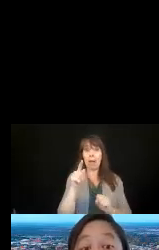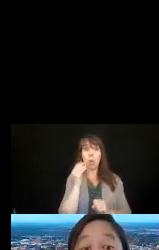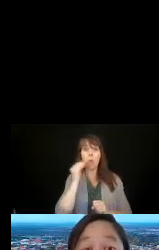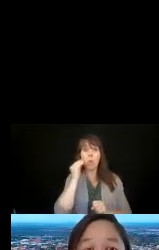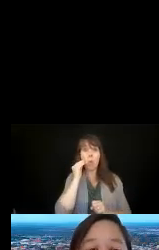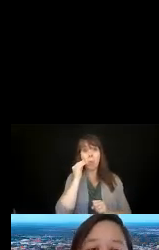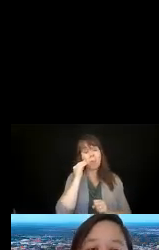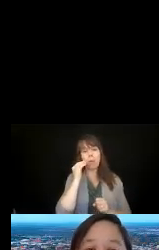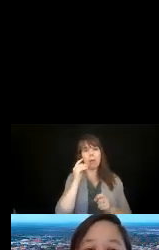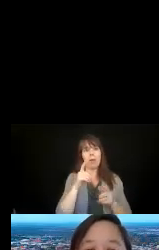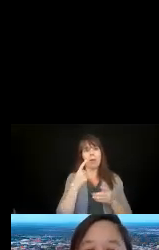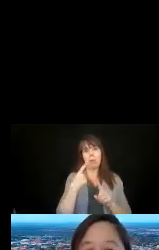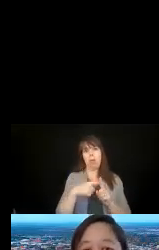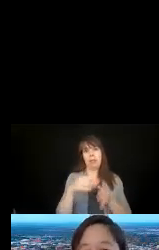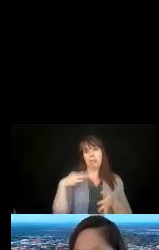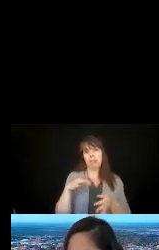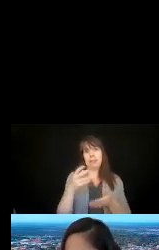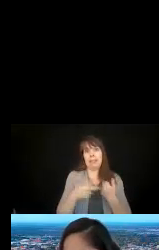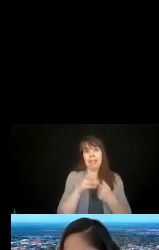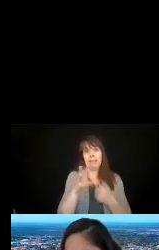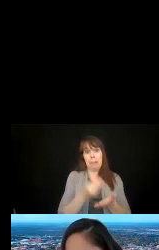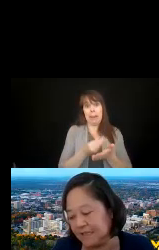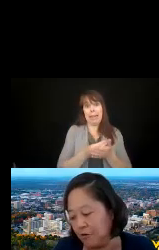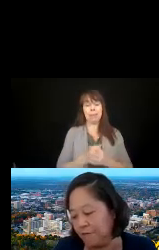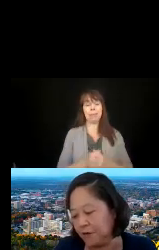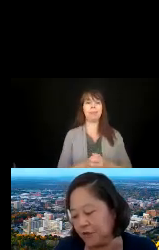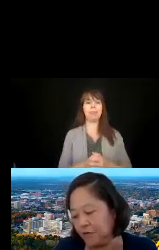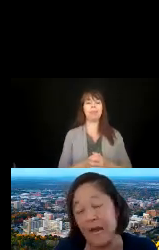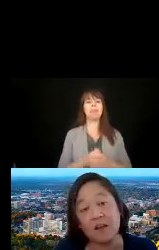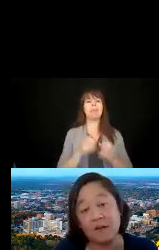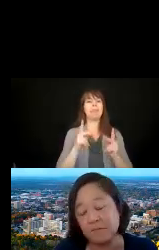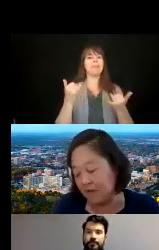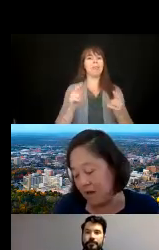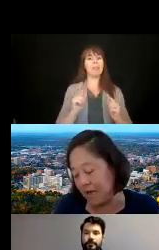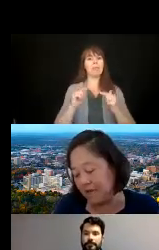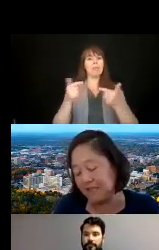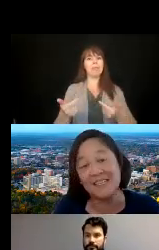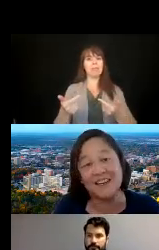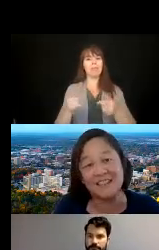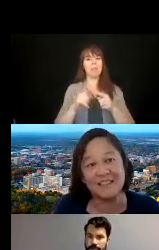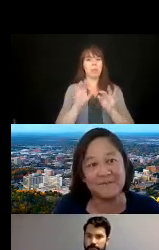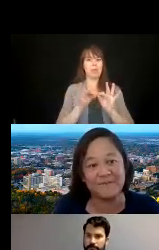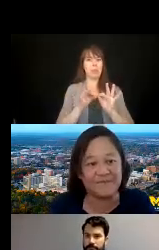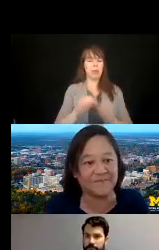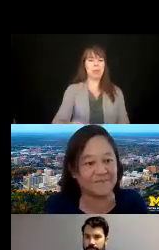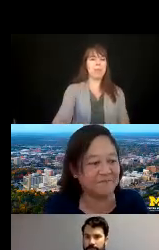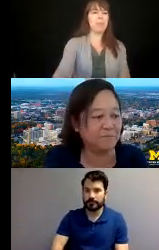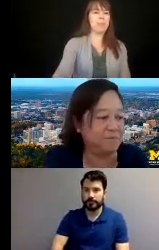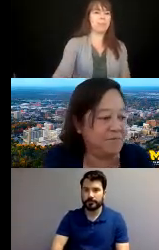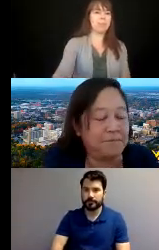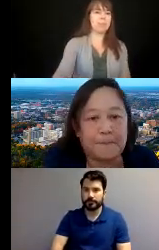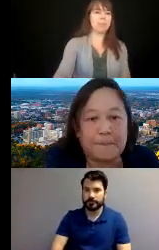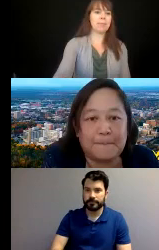most cost-effective. And with that, I will turn this over to Matt Comstock and to Dee Hunt.